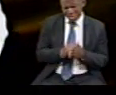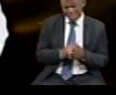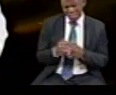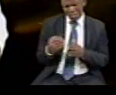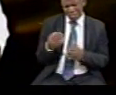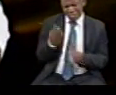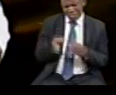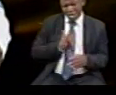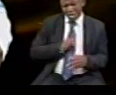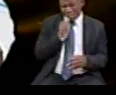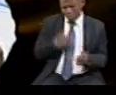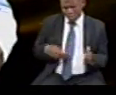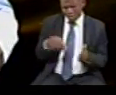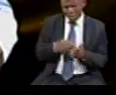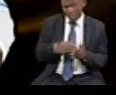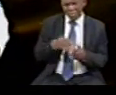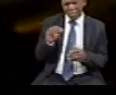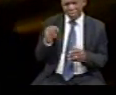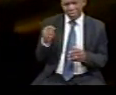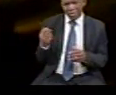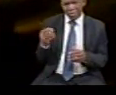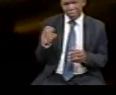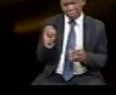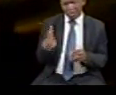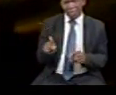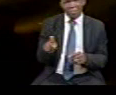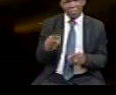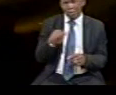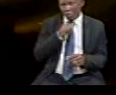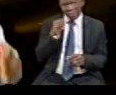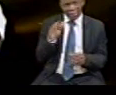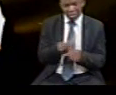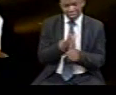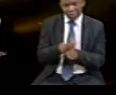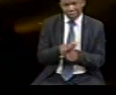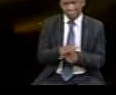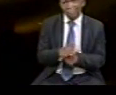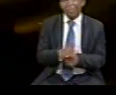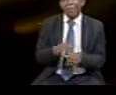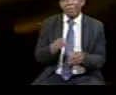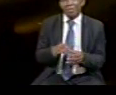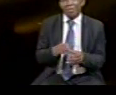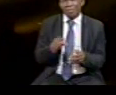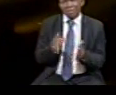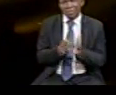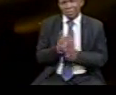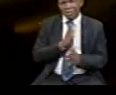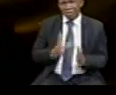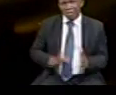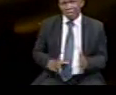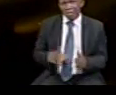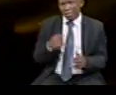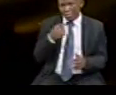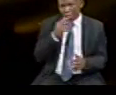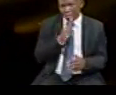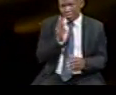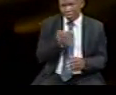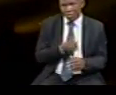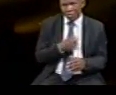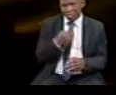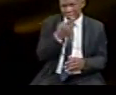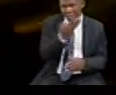No, look at what Jesus Christ has to say here now. Look at what he said to disprove the fallacy of that